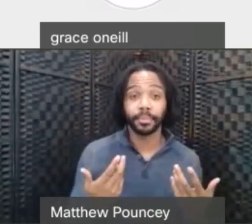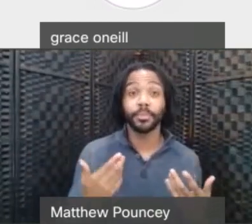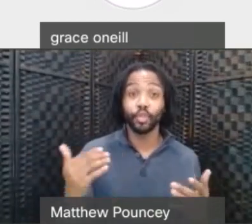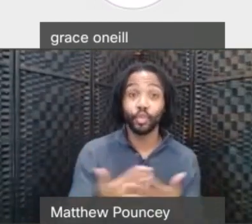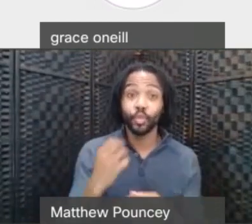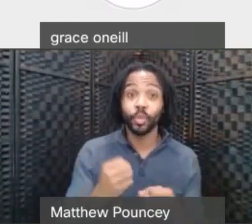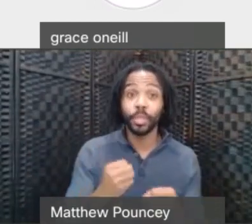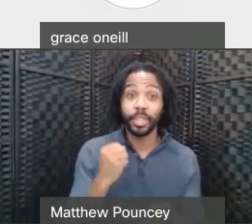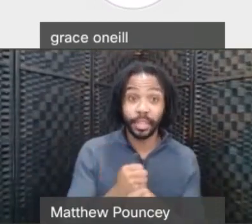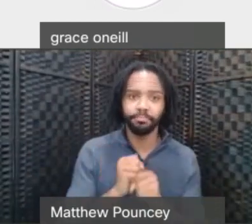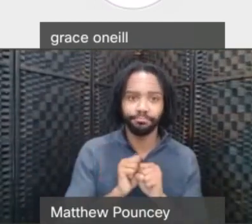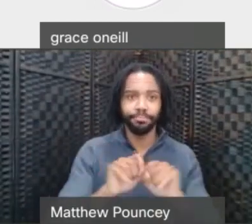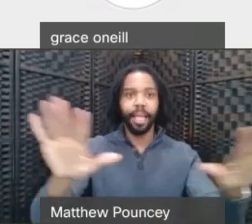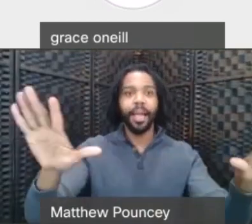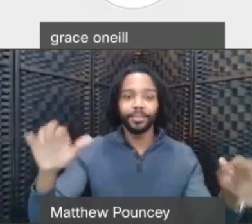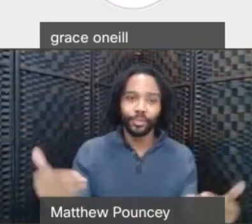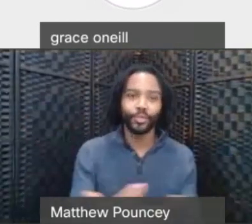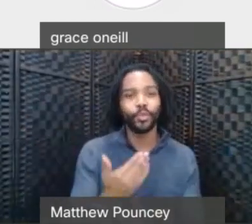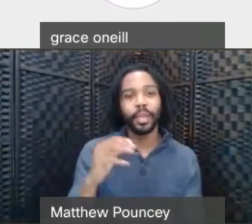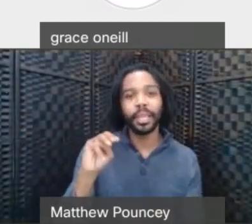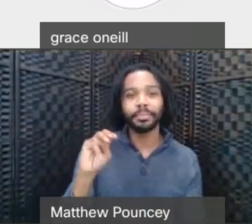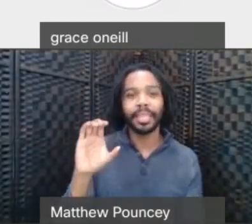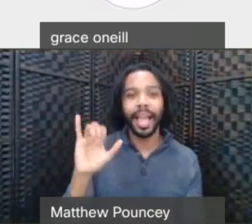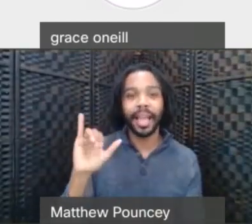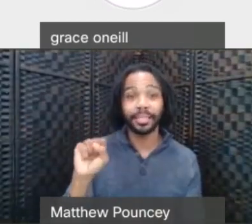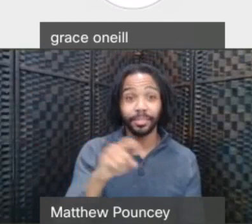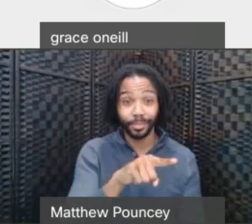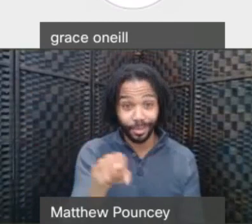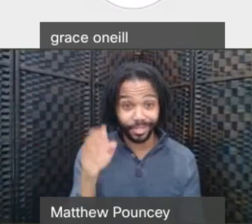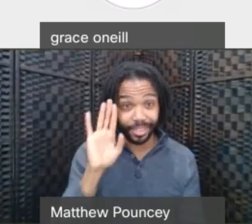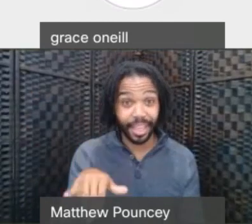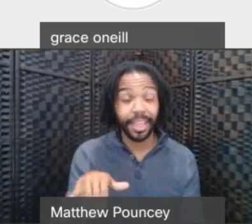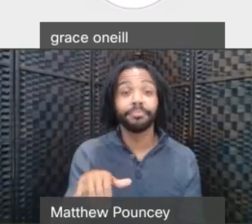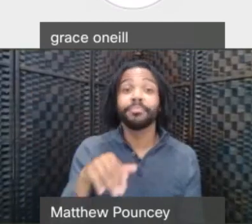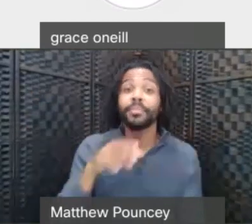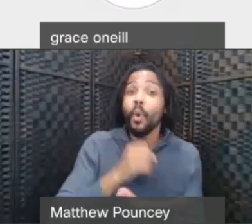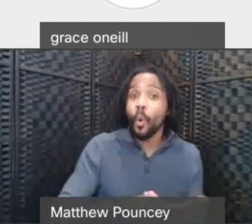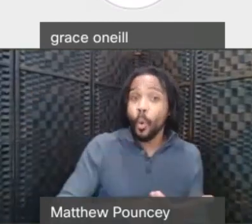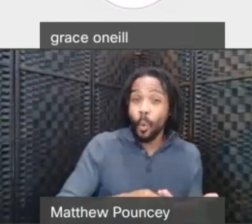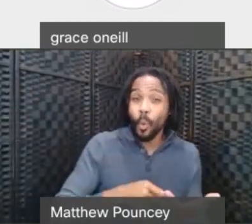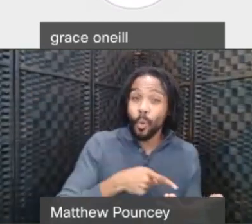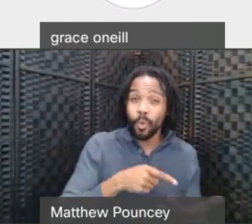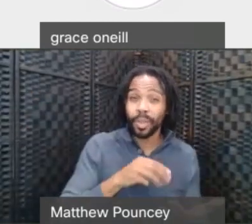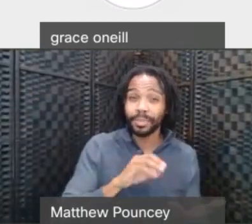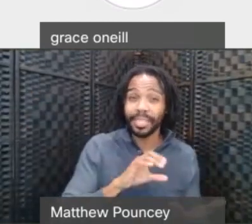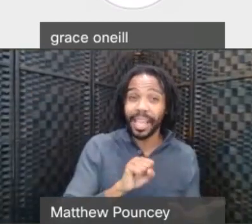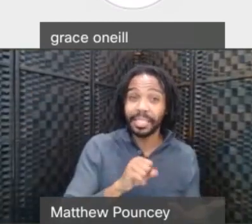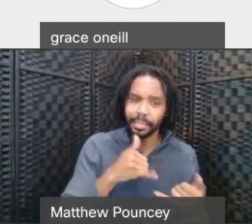new MCIS. The old MCIS is still available